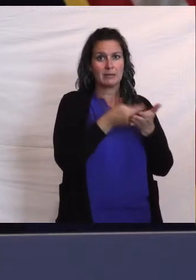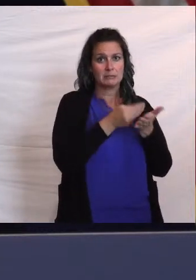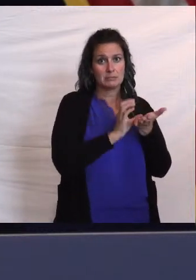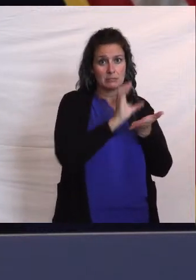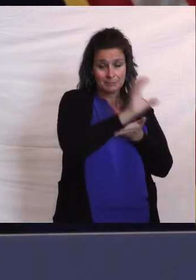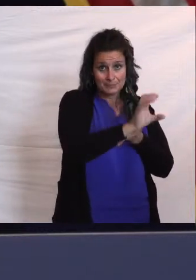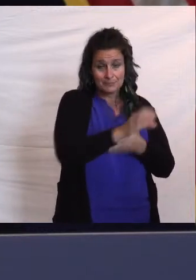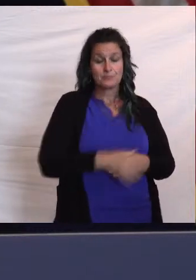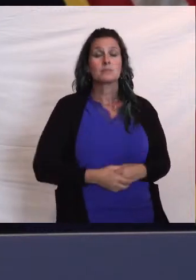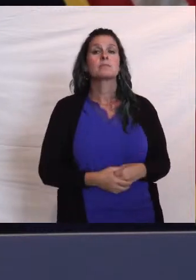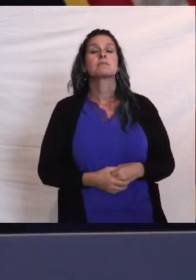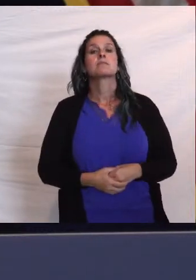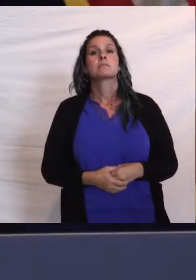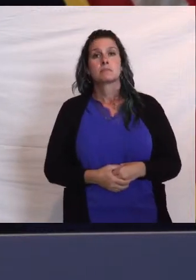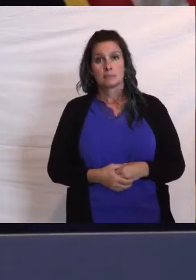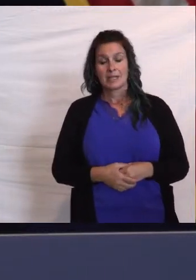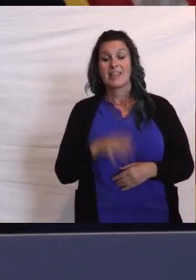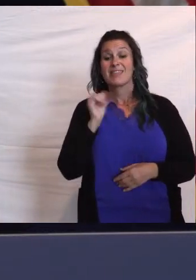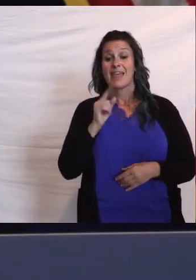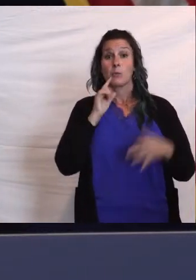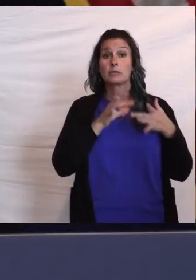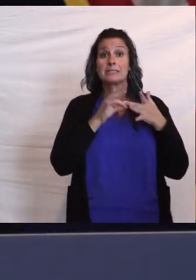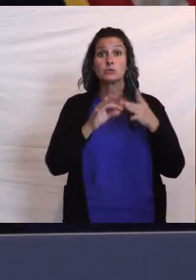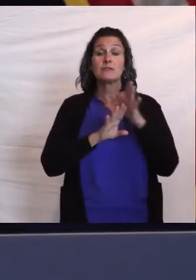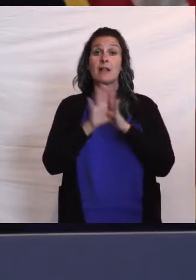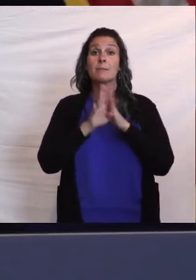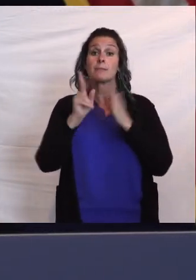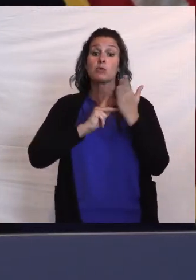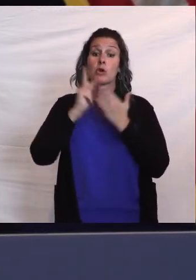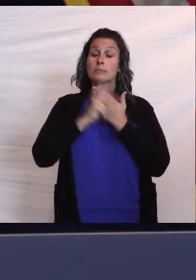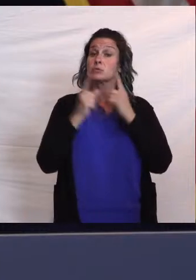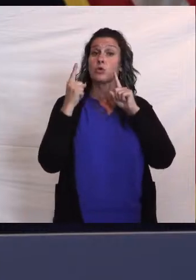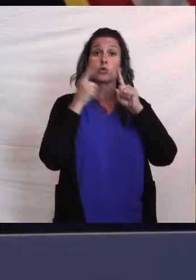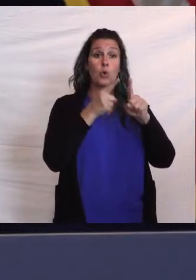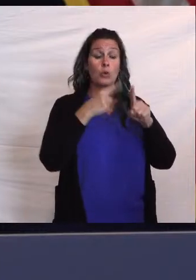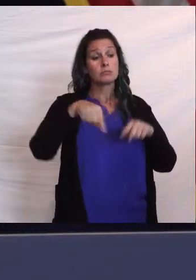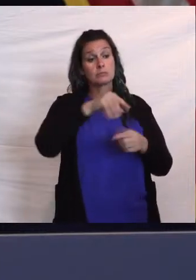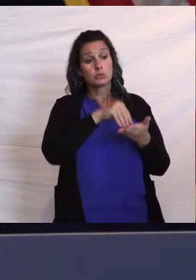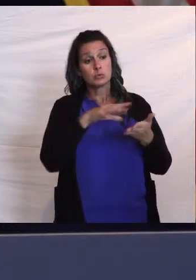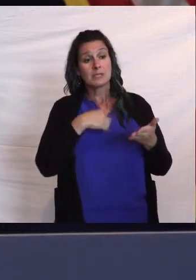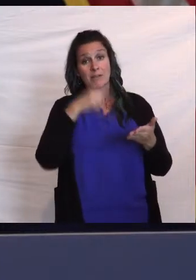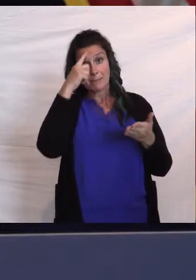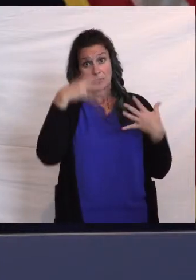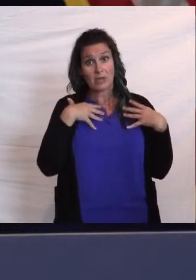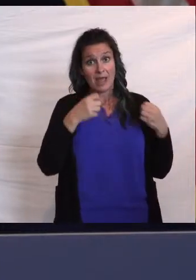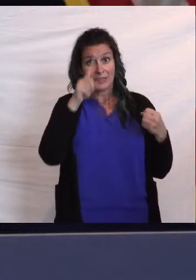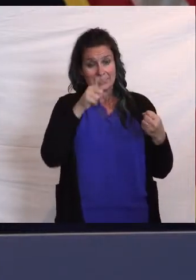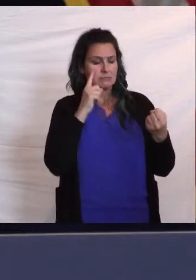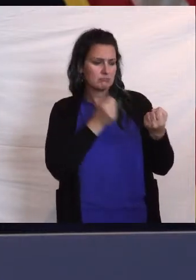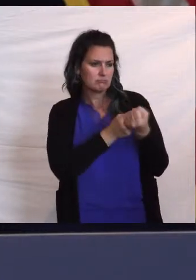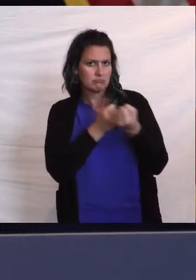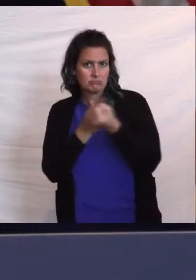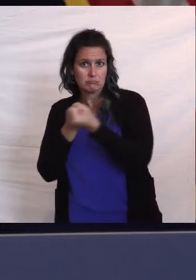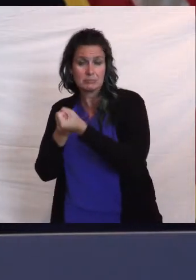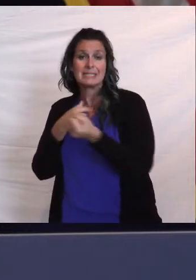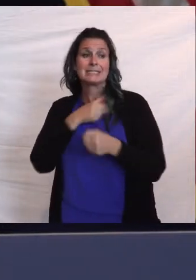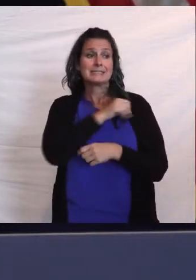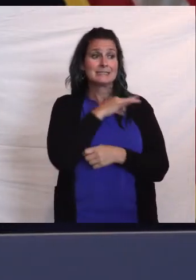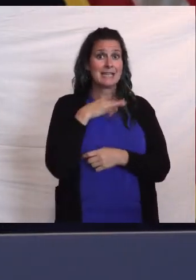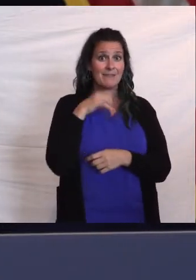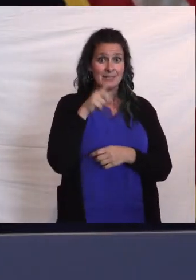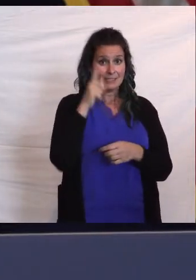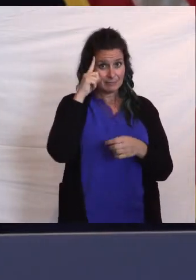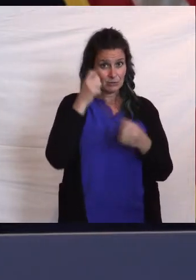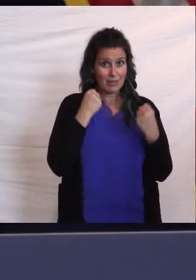will aid in the development of programs to support the mental health of students and staff. Districts are